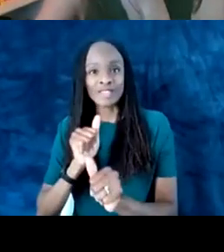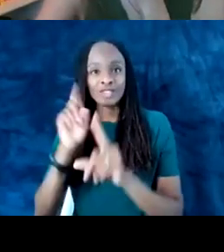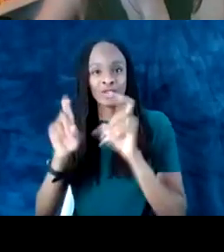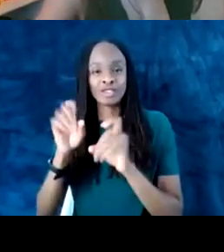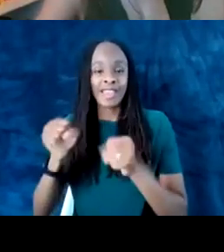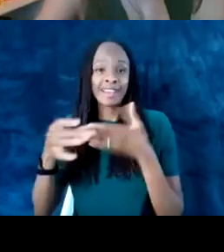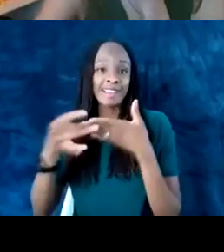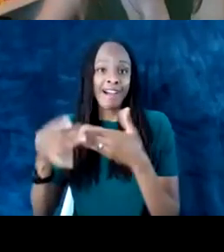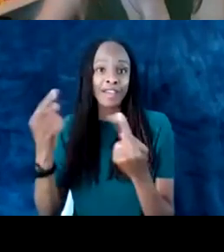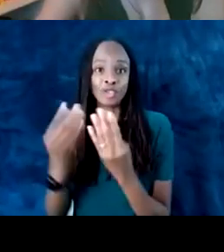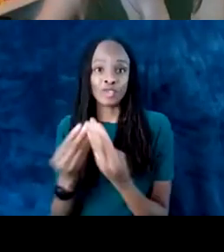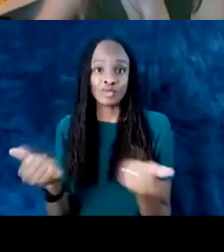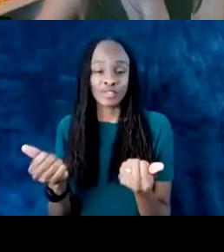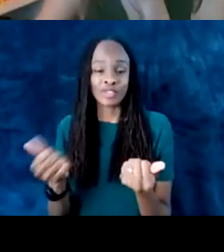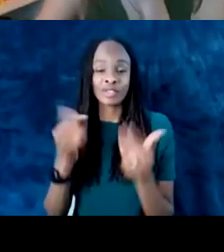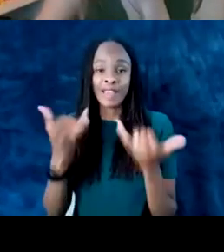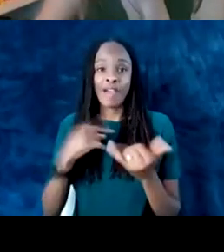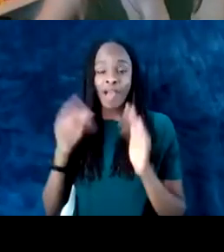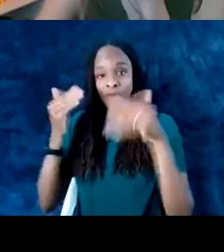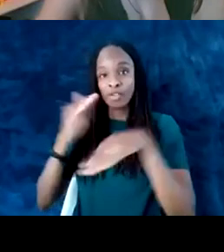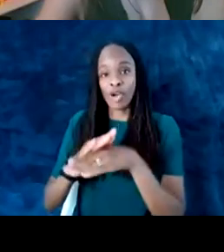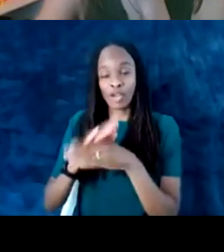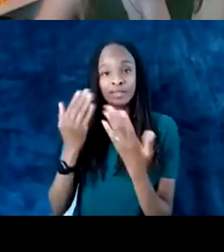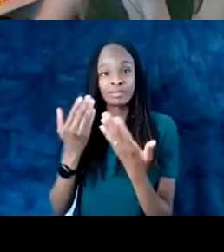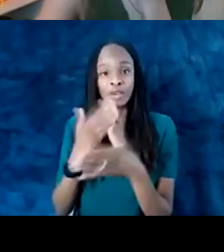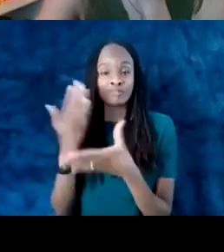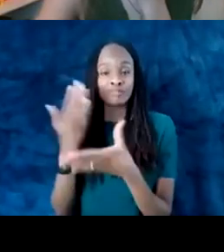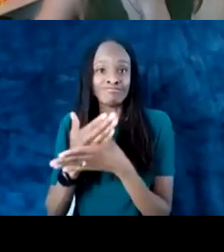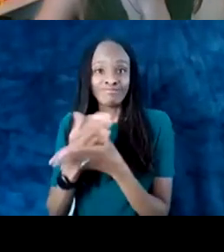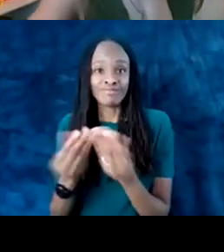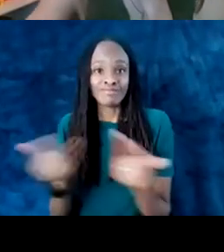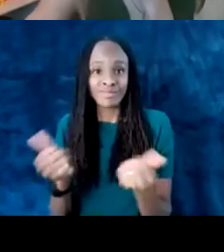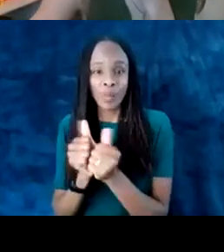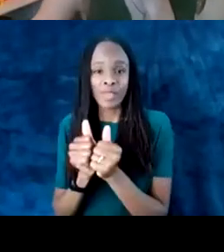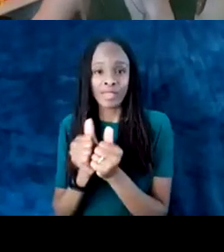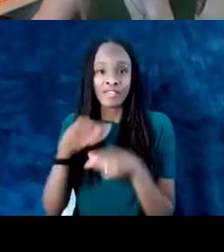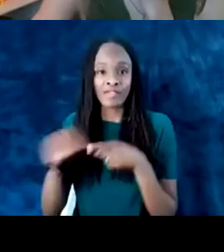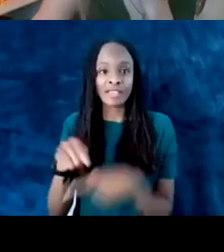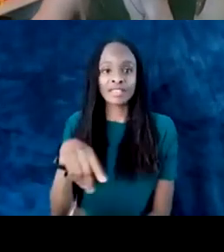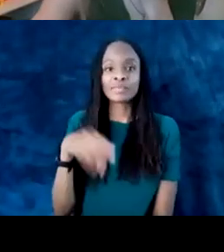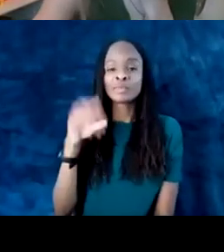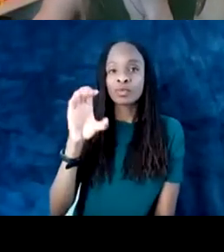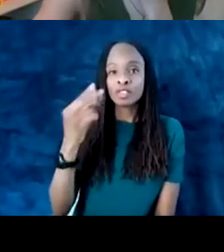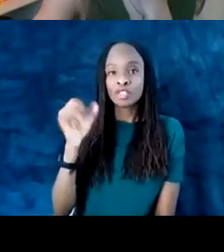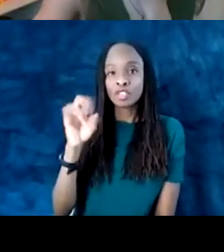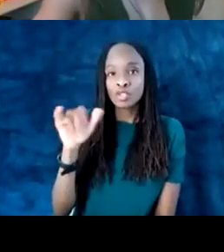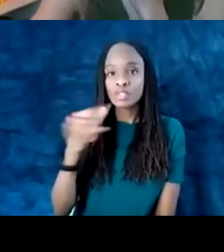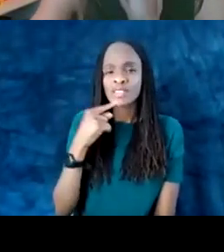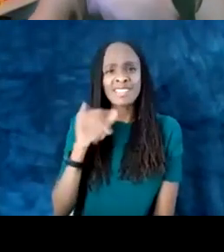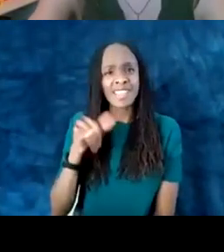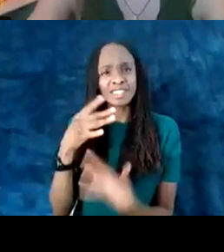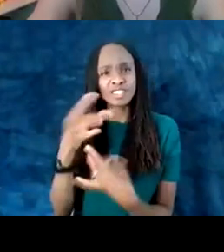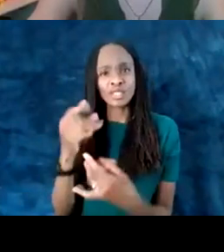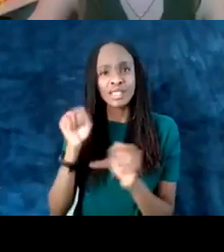now I'm focused on interventions in the field. Mm-hmm, mm-hmm. And it's interesting, I mean, that type of research around ethics is really, I mean, you can see